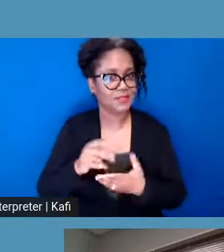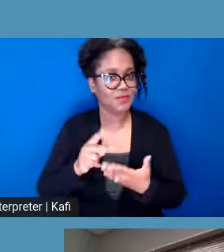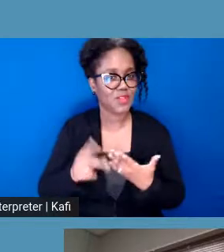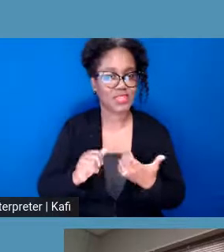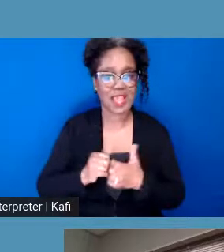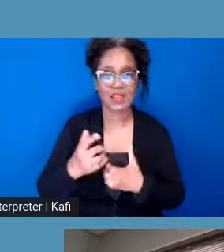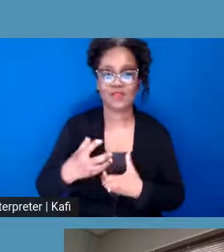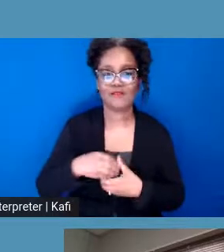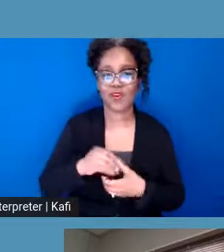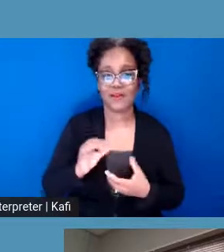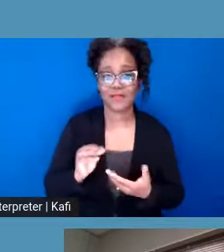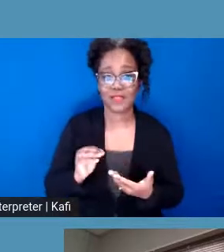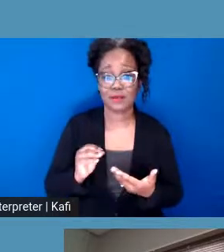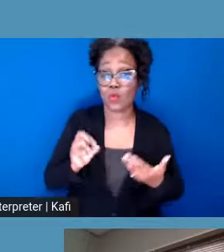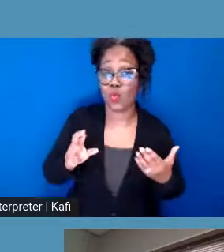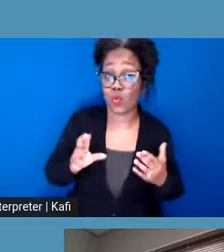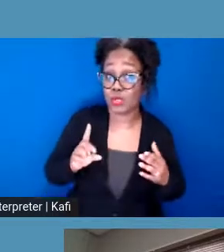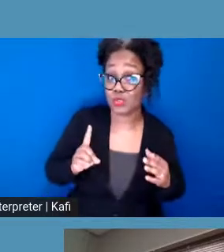Or do you involve them?